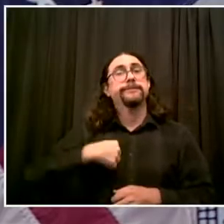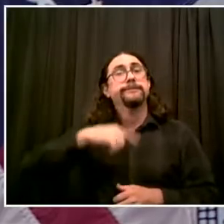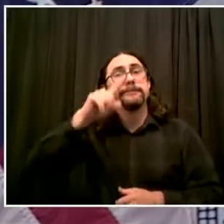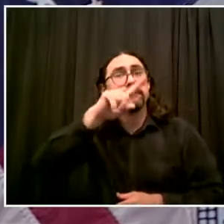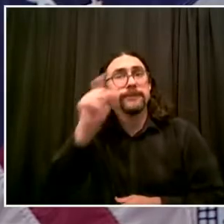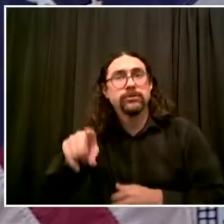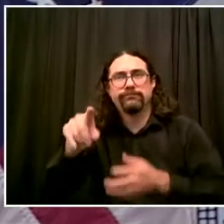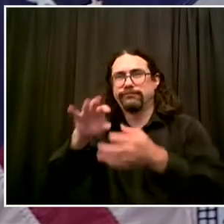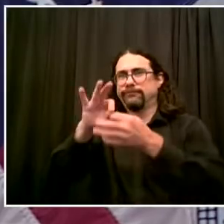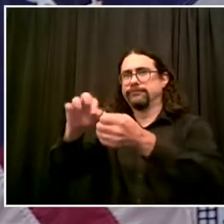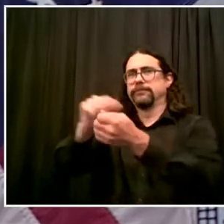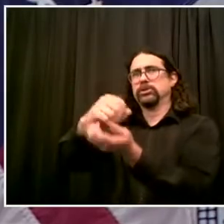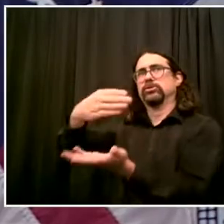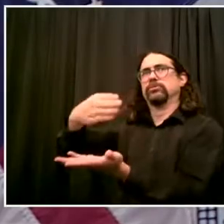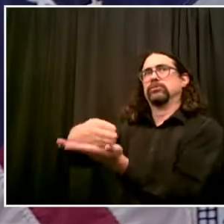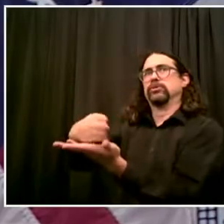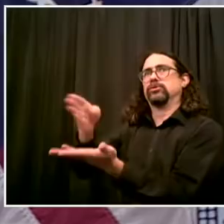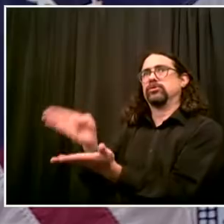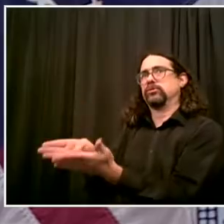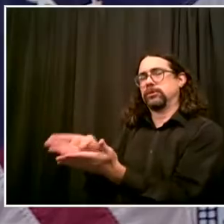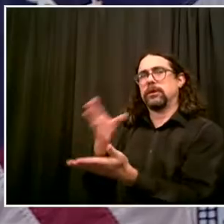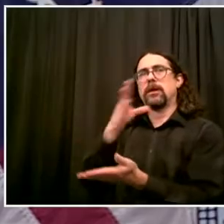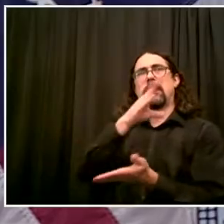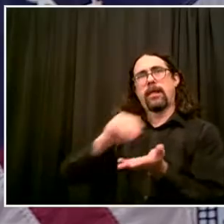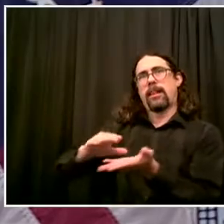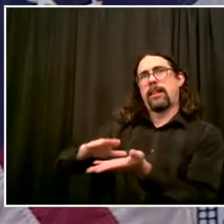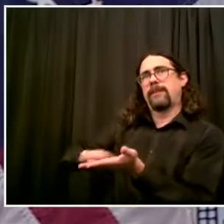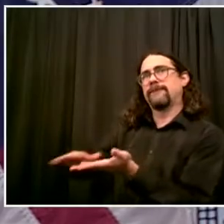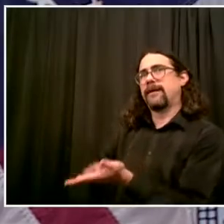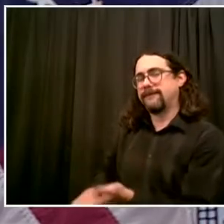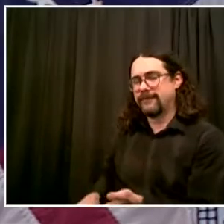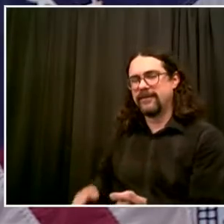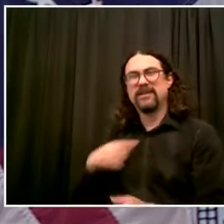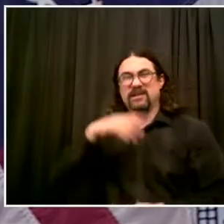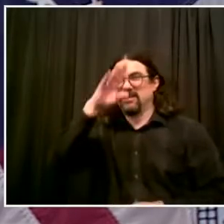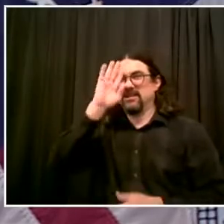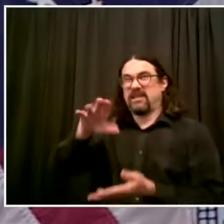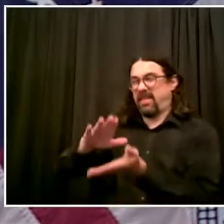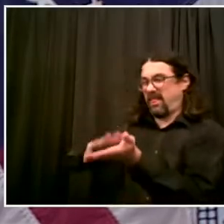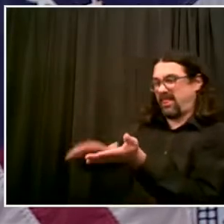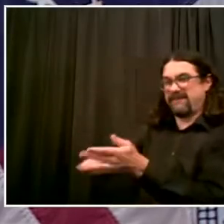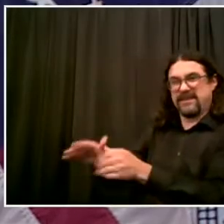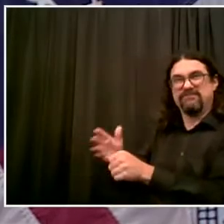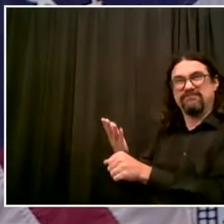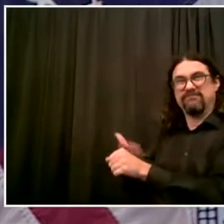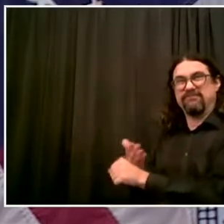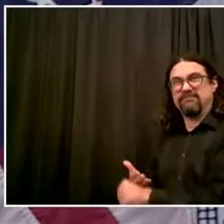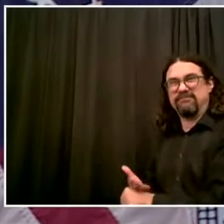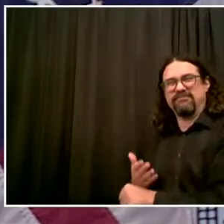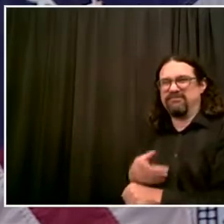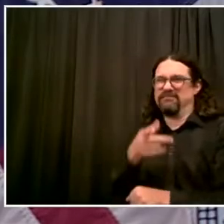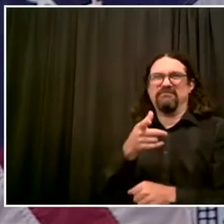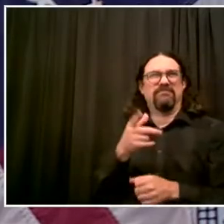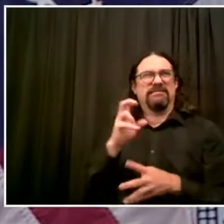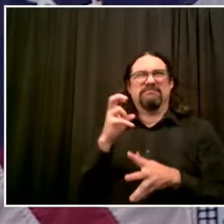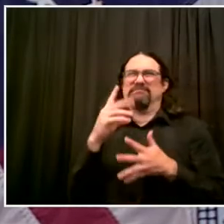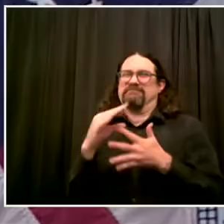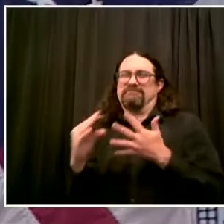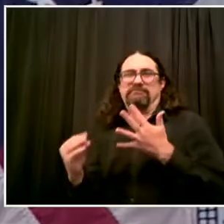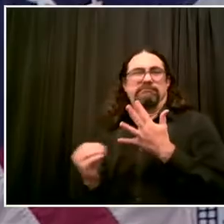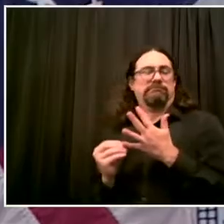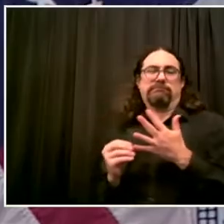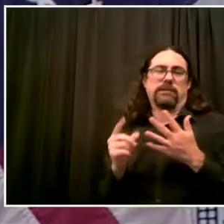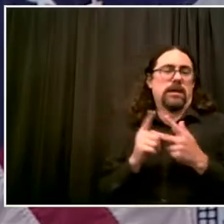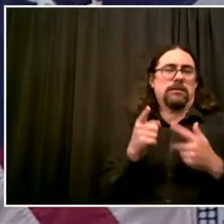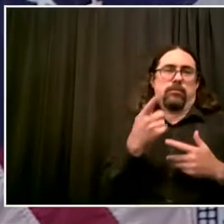do you foresee? Will it be across the board? Where do you see the layoffs coming from? And what percentage of the layoffs would come from the